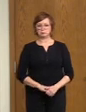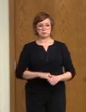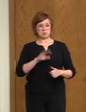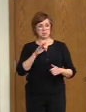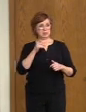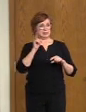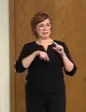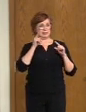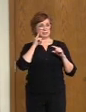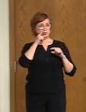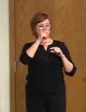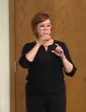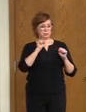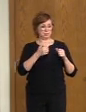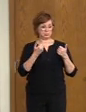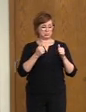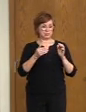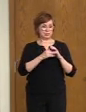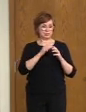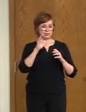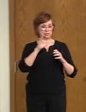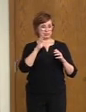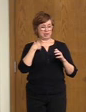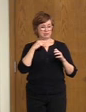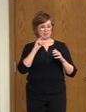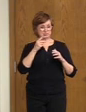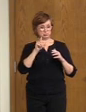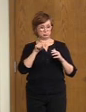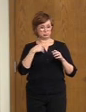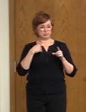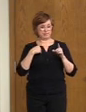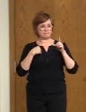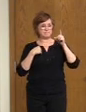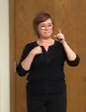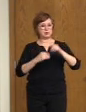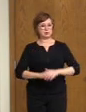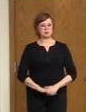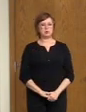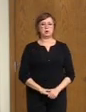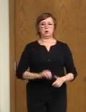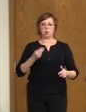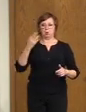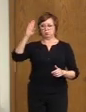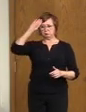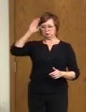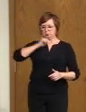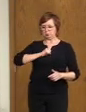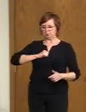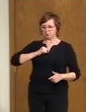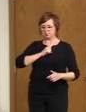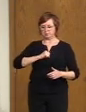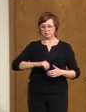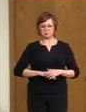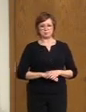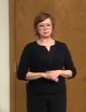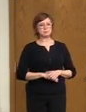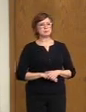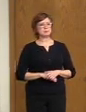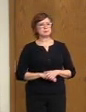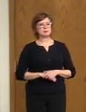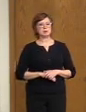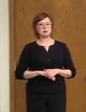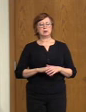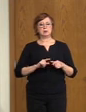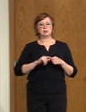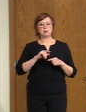Kelly, we can't hear you in the room. Do you have a follow-up question? Oh, hello, sorry. Kelly with the